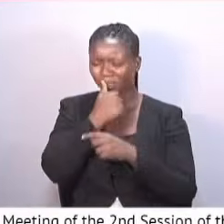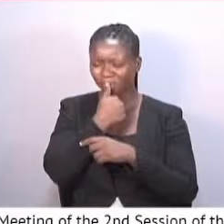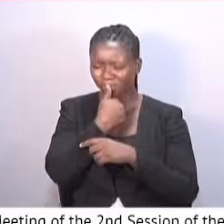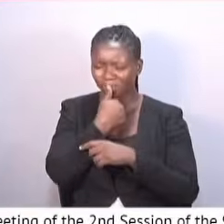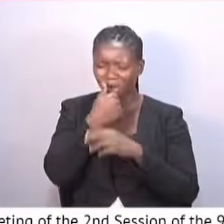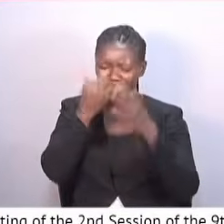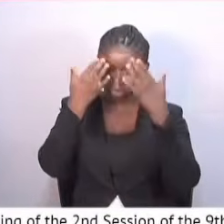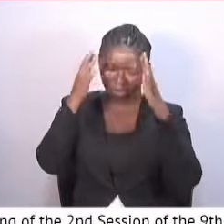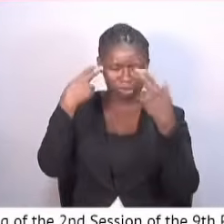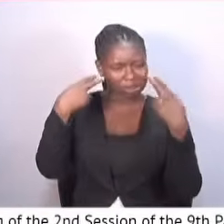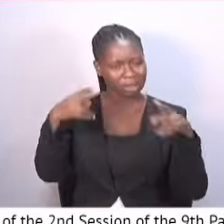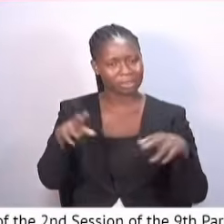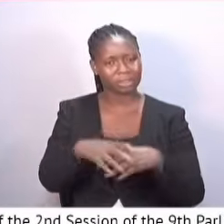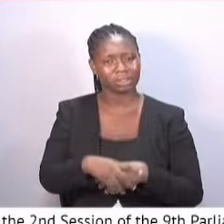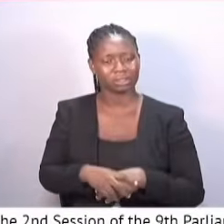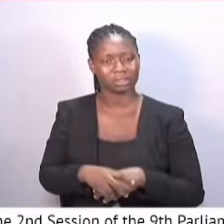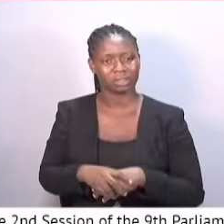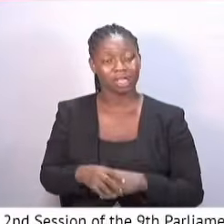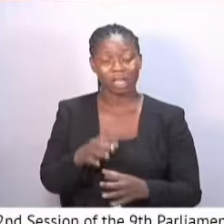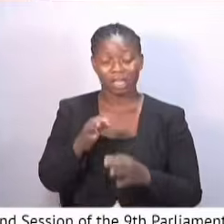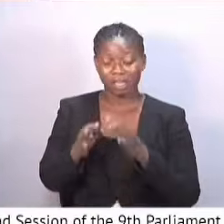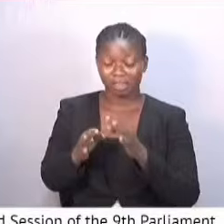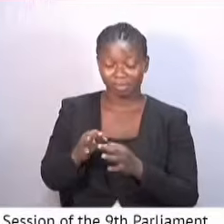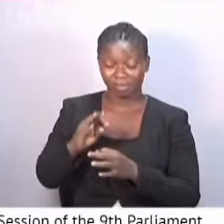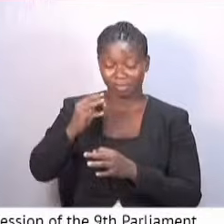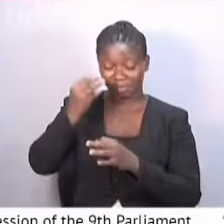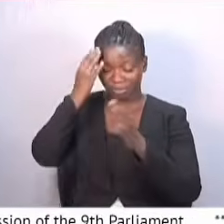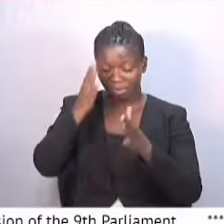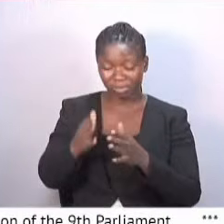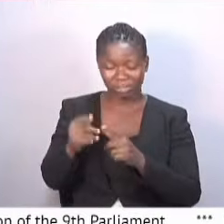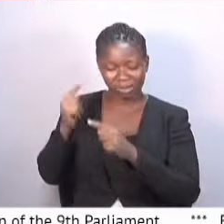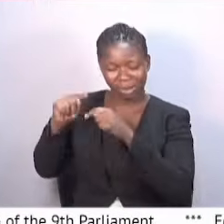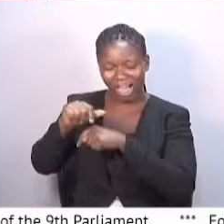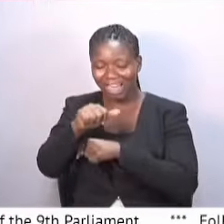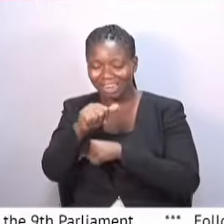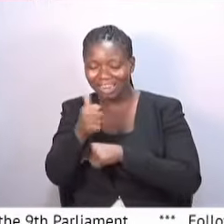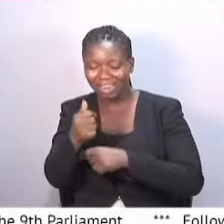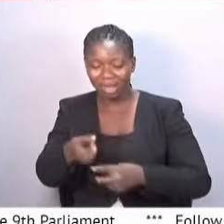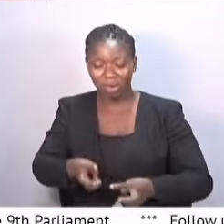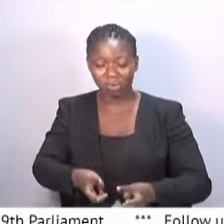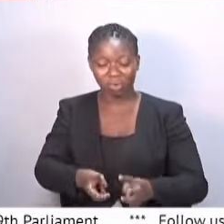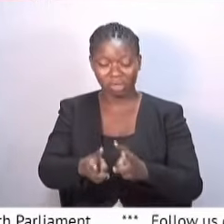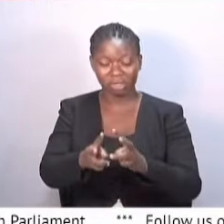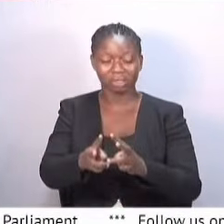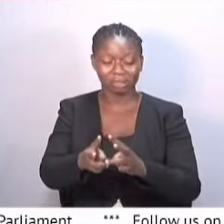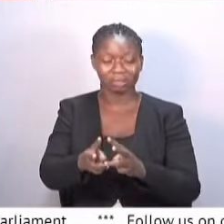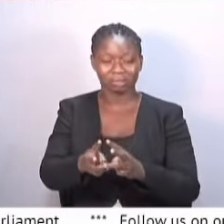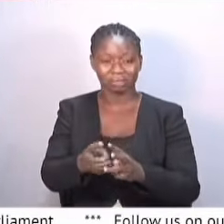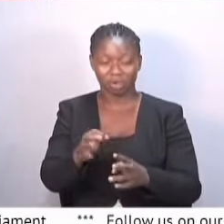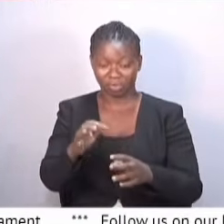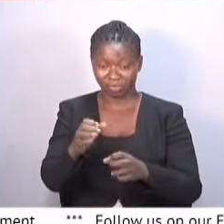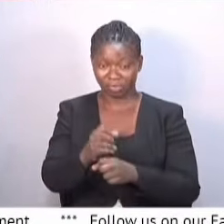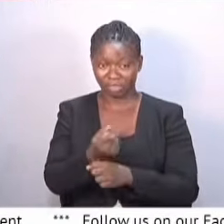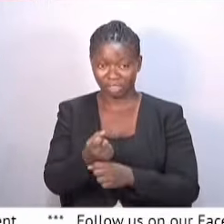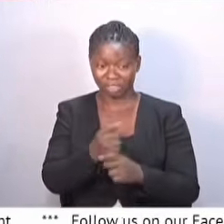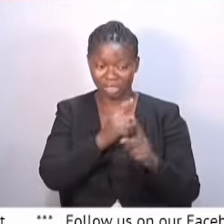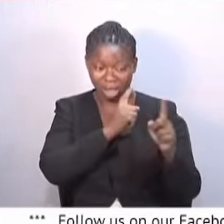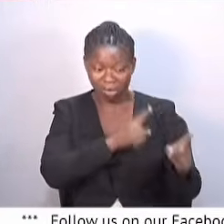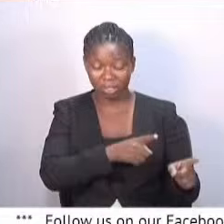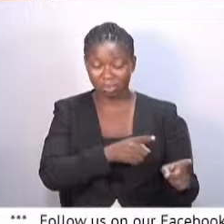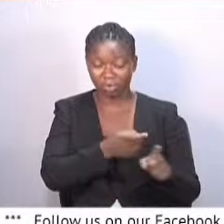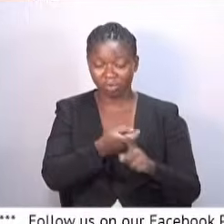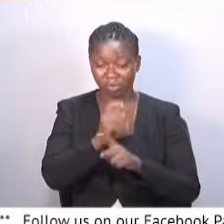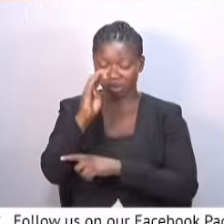considering, if he's considering an alternative ways of getting a